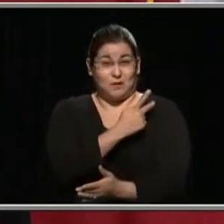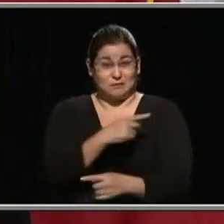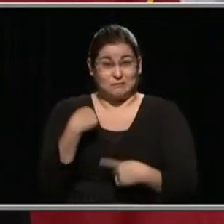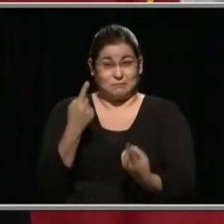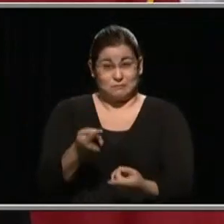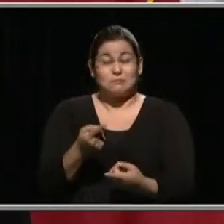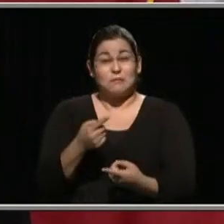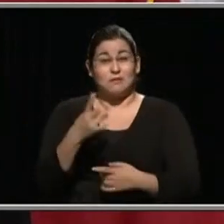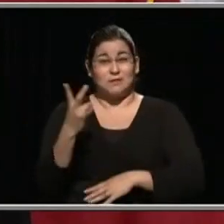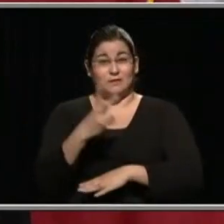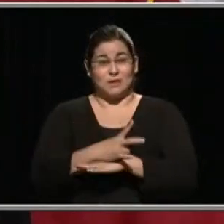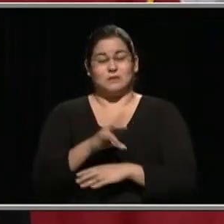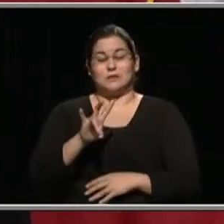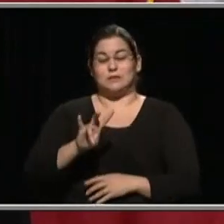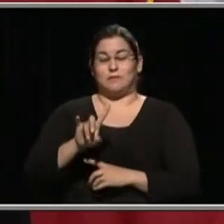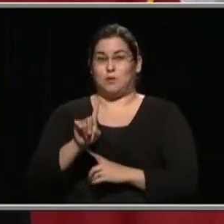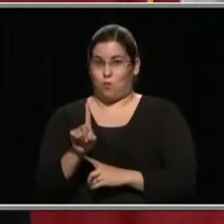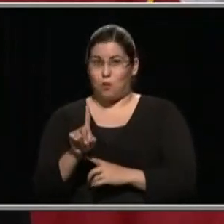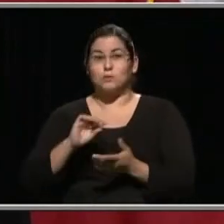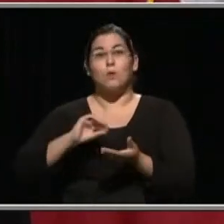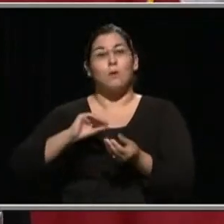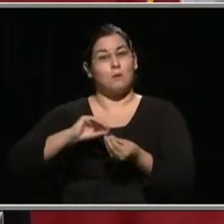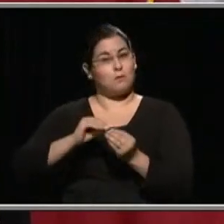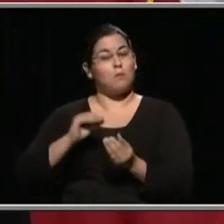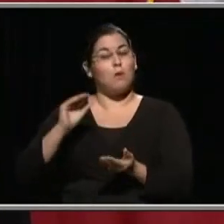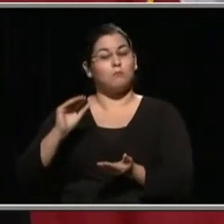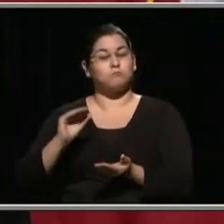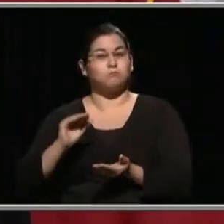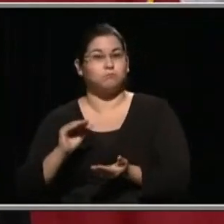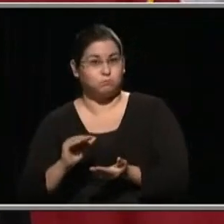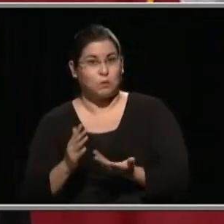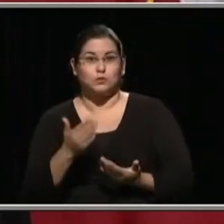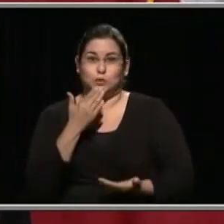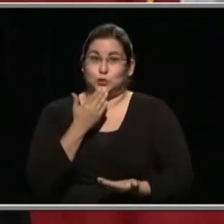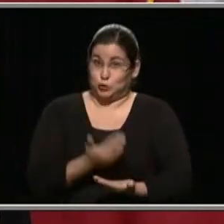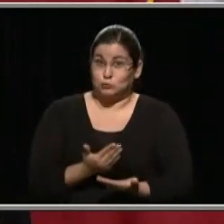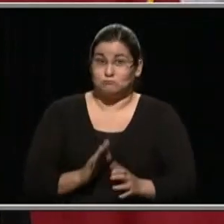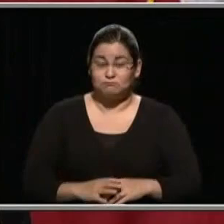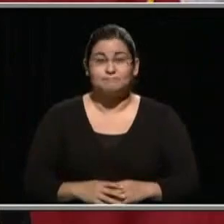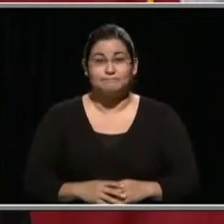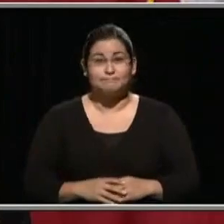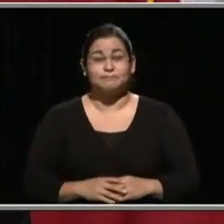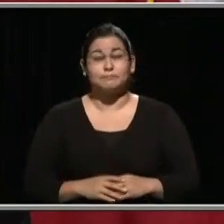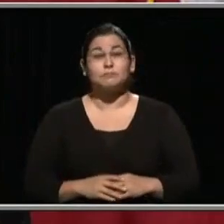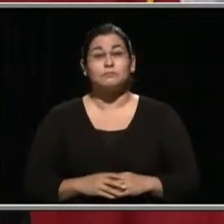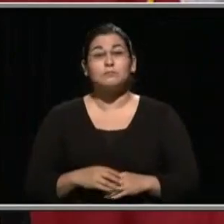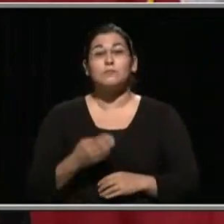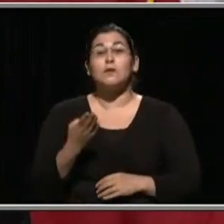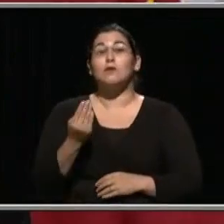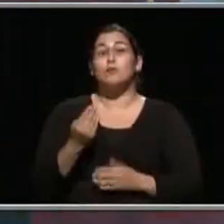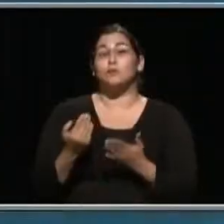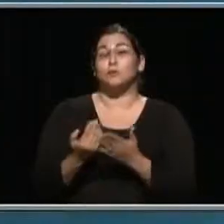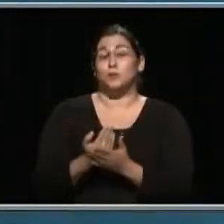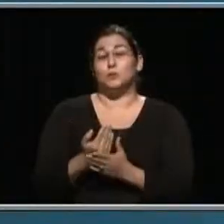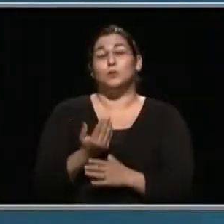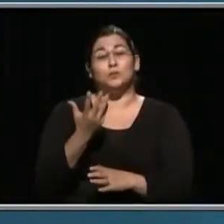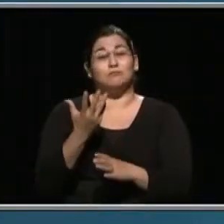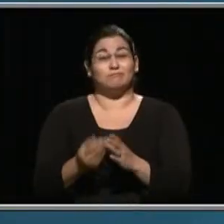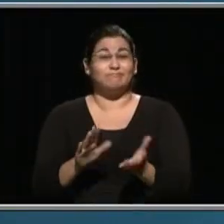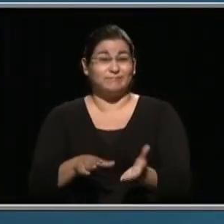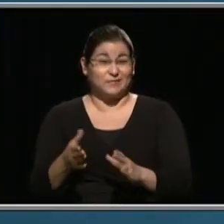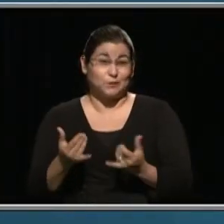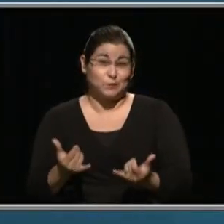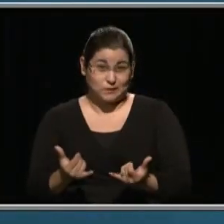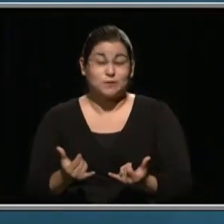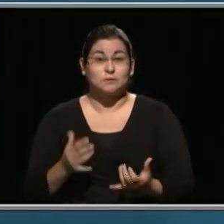is 71. So we're dropping a little bit in hospital admissions, and that is a good thing. We have 14 new deaths to report tonight, which